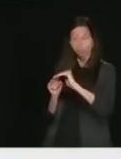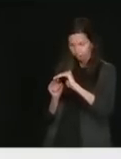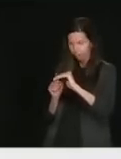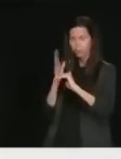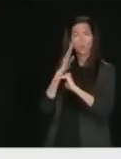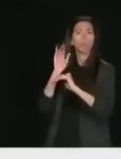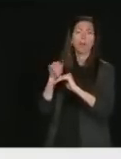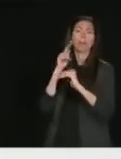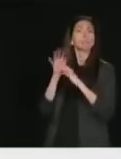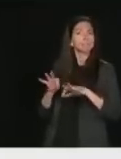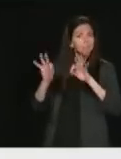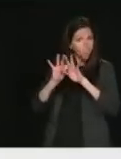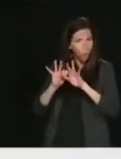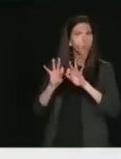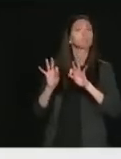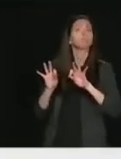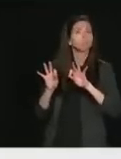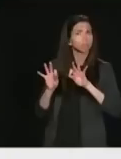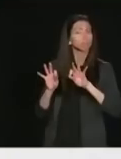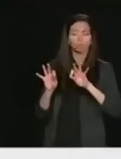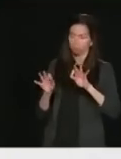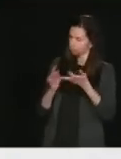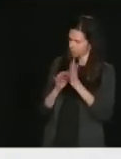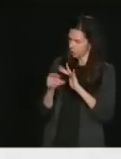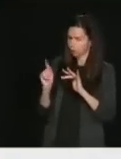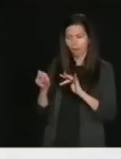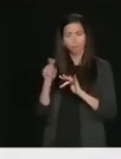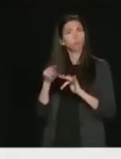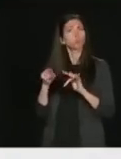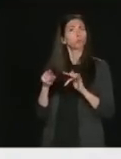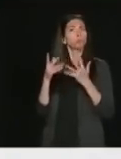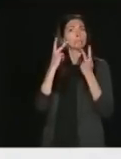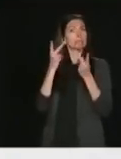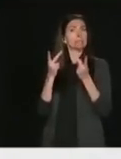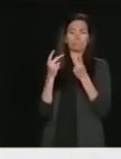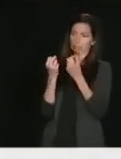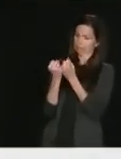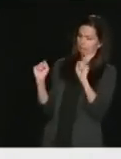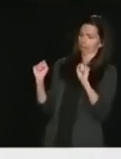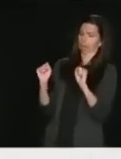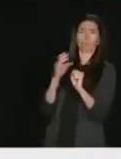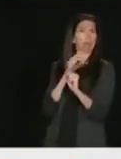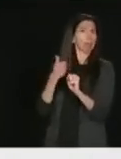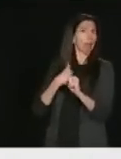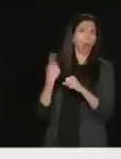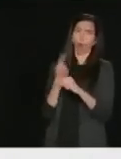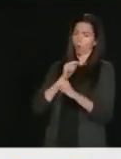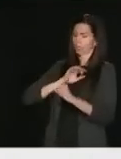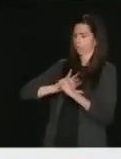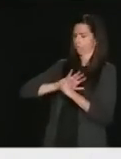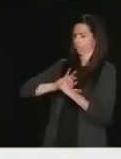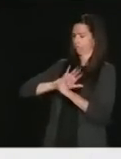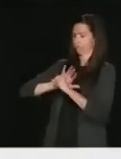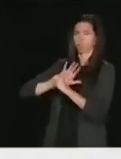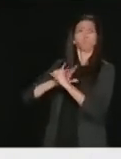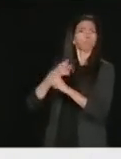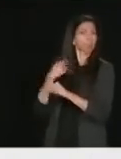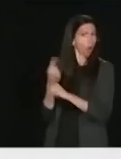markets safely and securely, and that's why I've always advocated for the Keystone XL